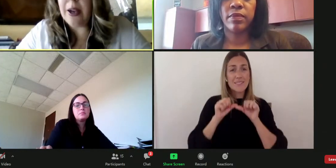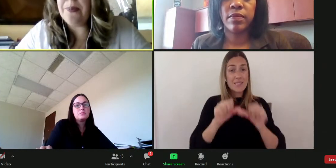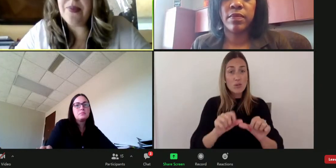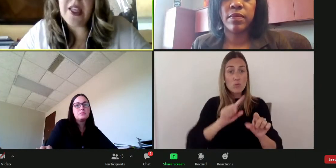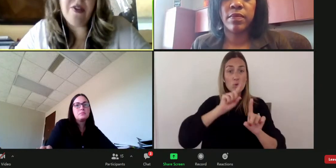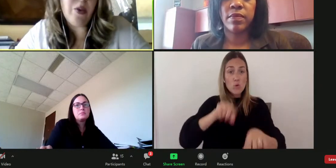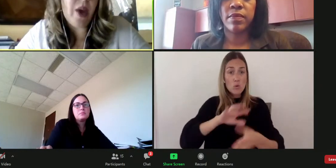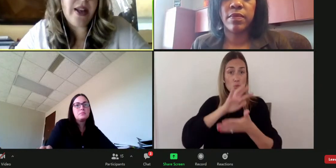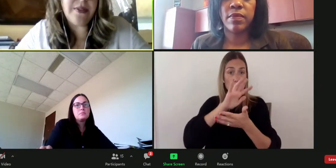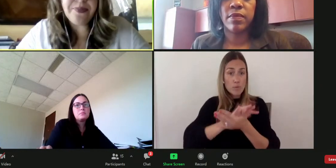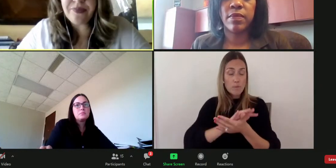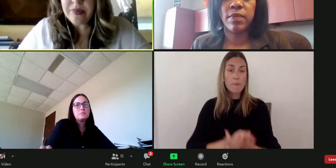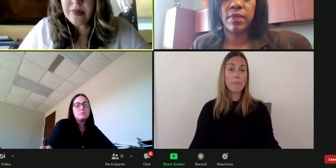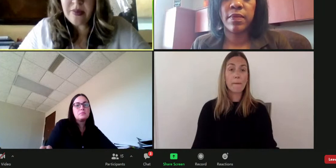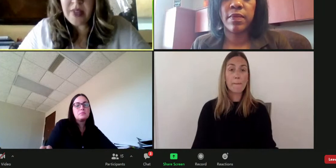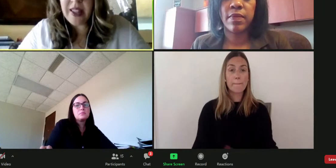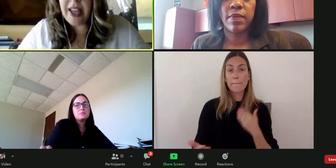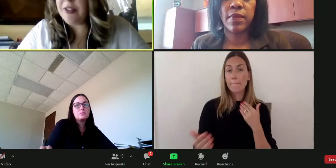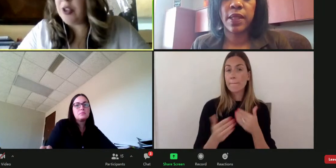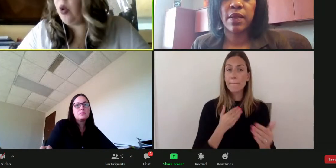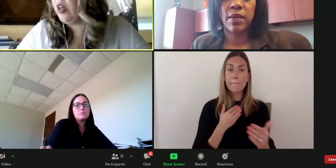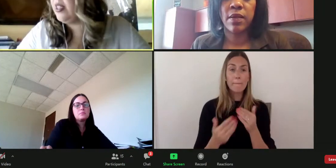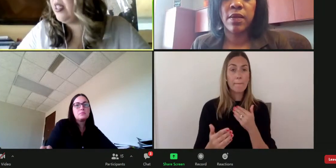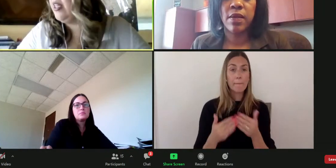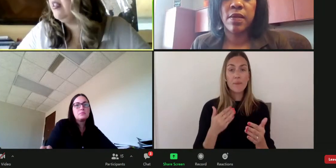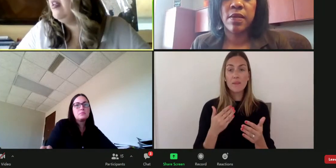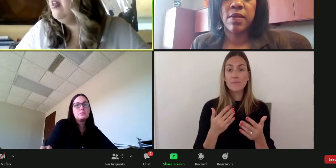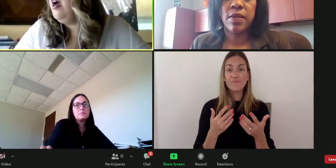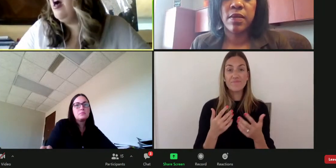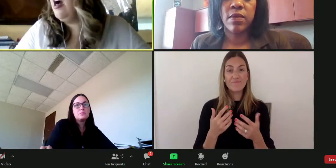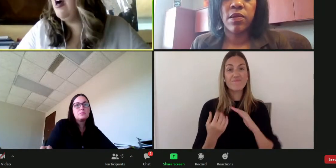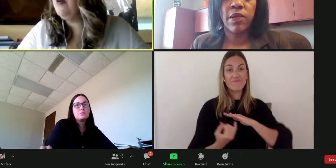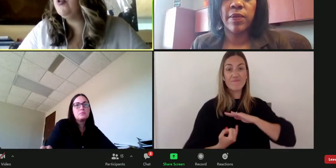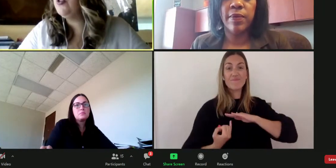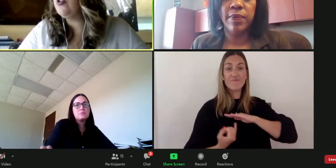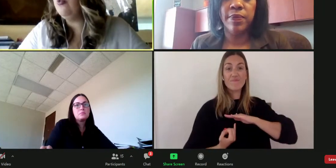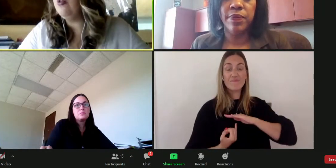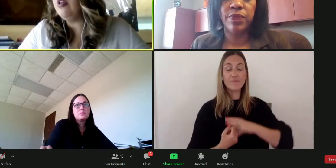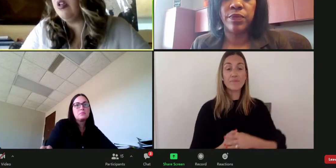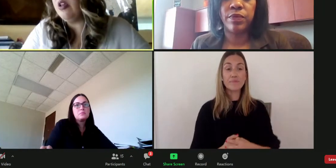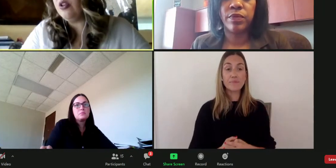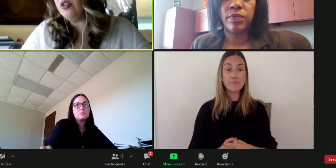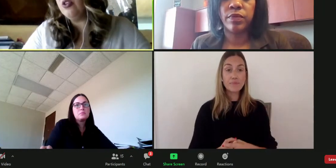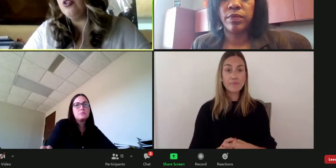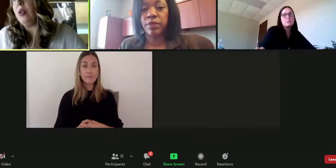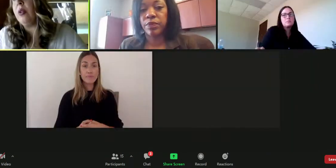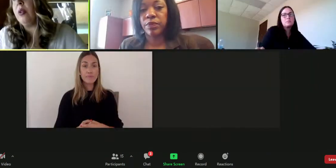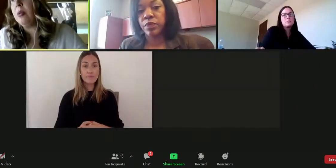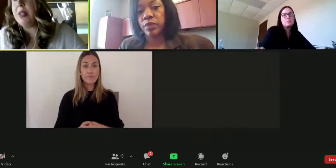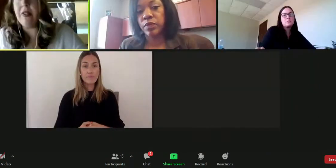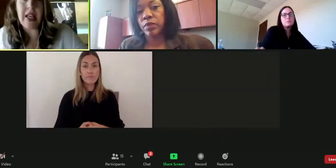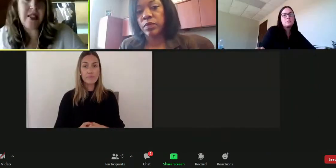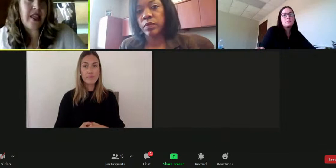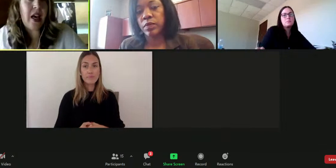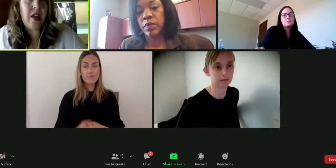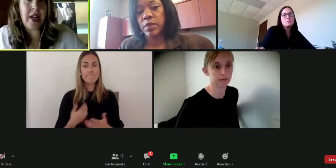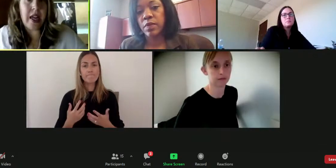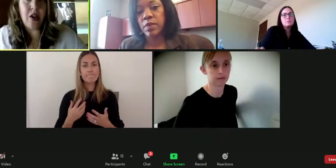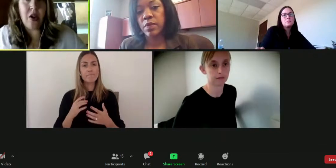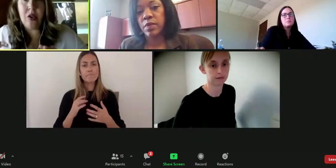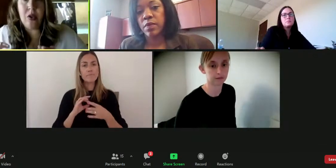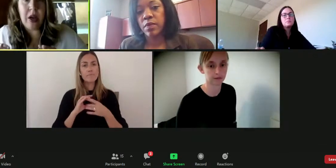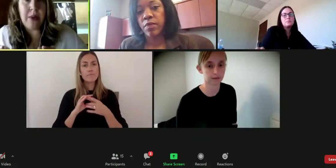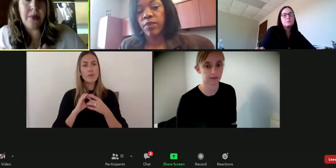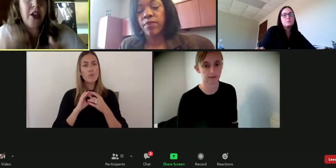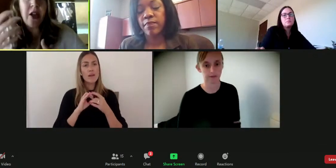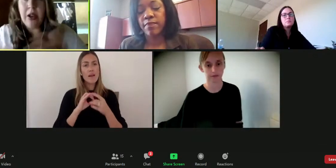school, even when they have to quarantine. So in terms of